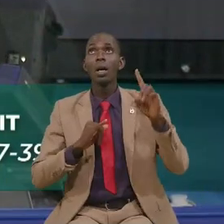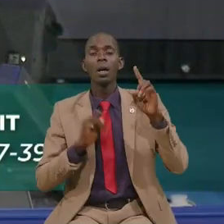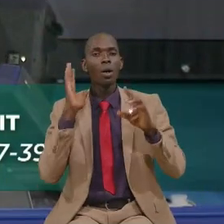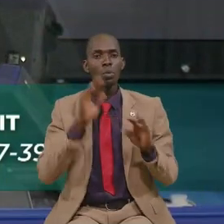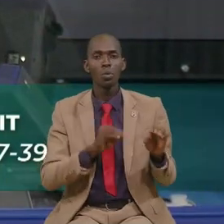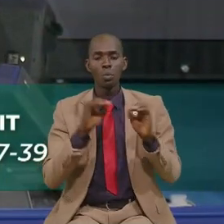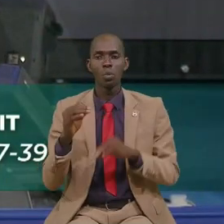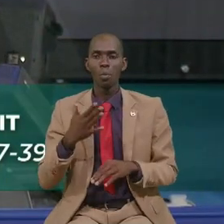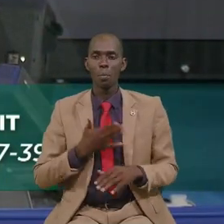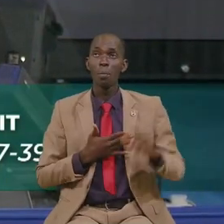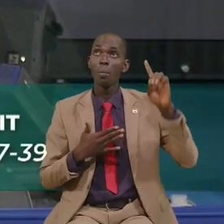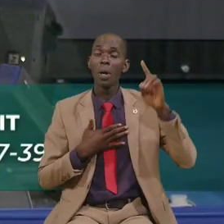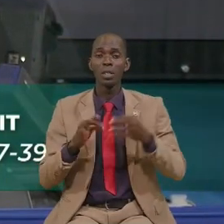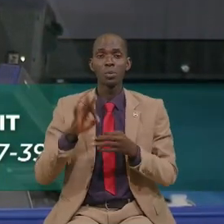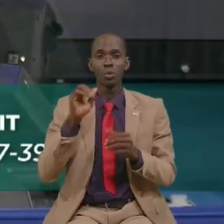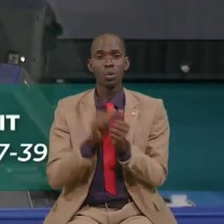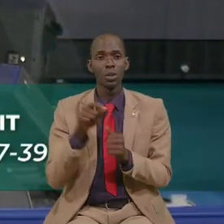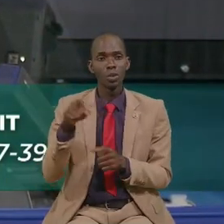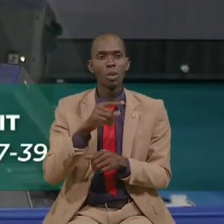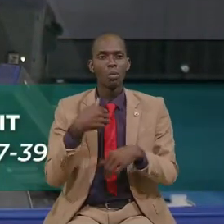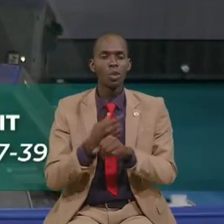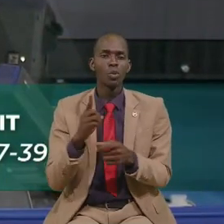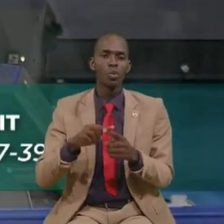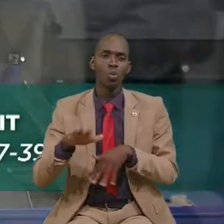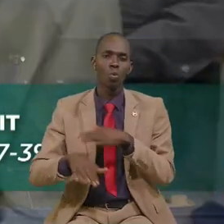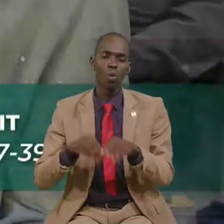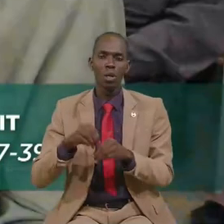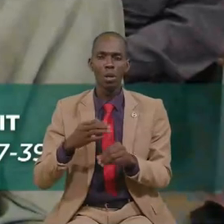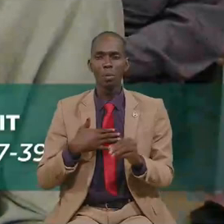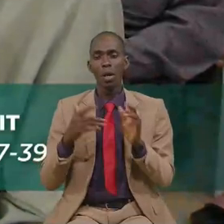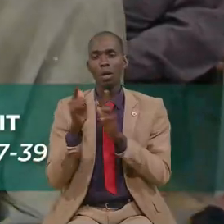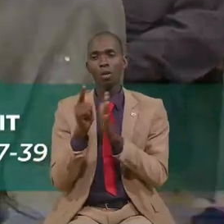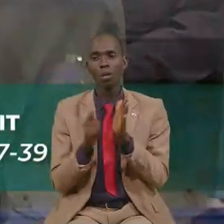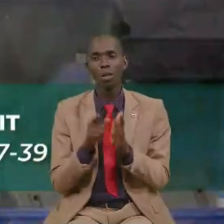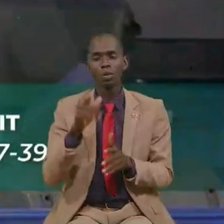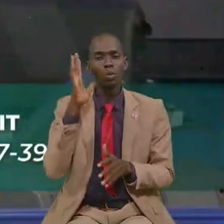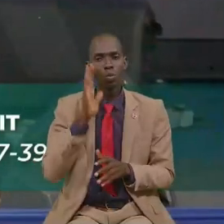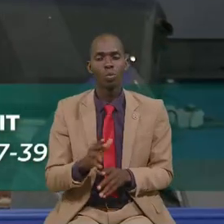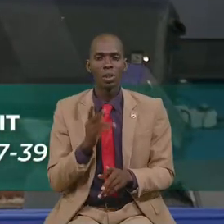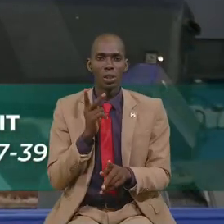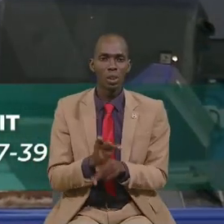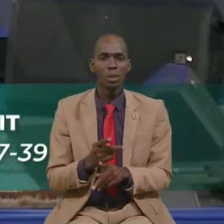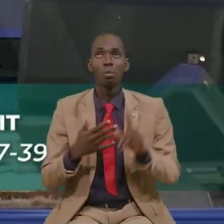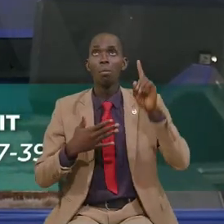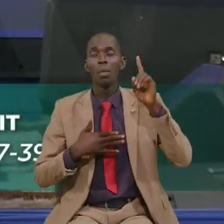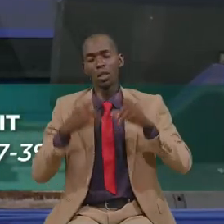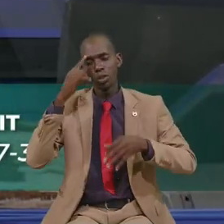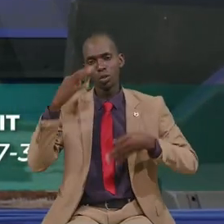to walk in my statutes, and ye shall keep my judgments and do them.